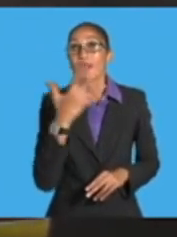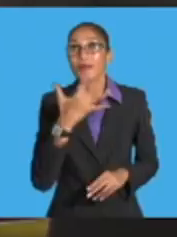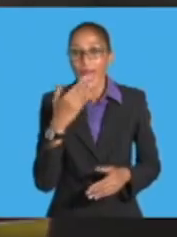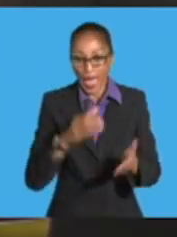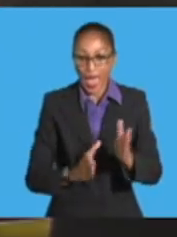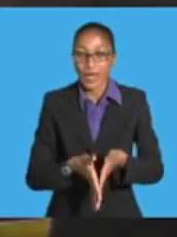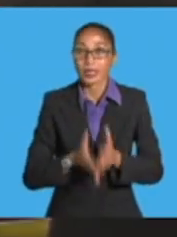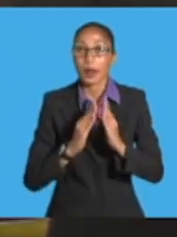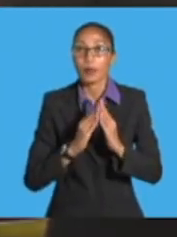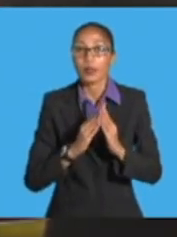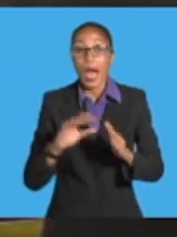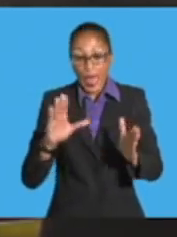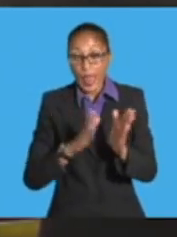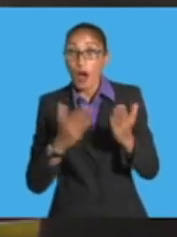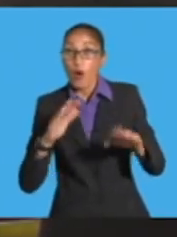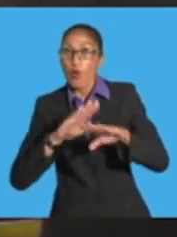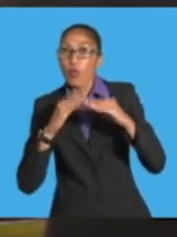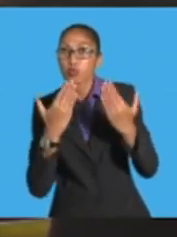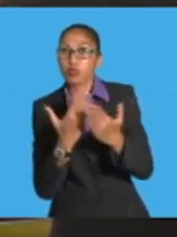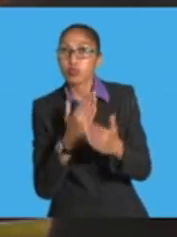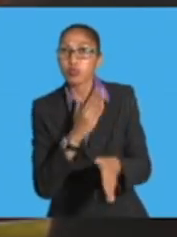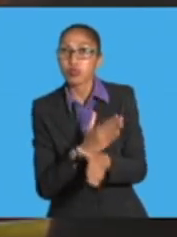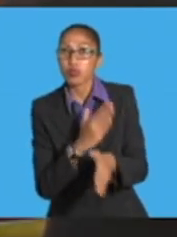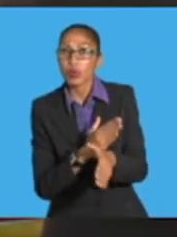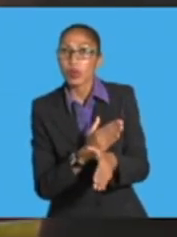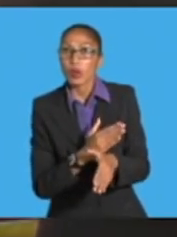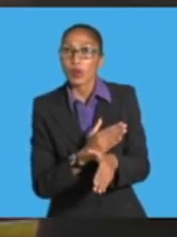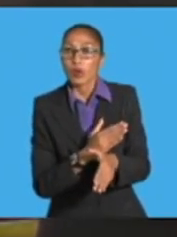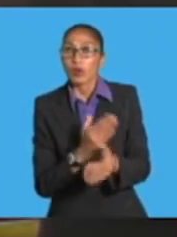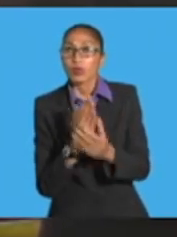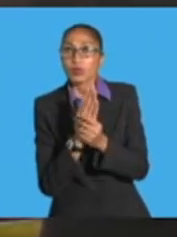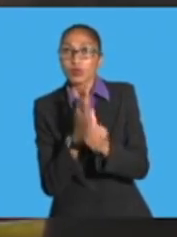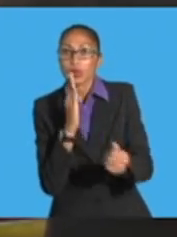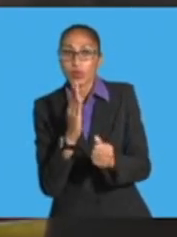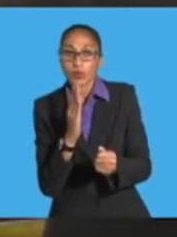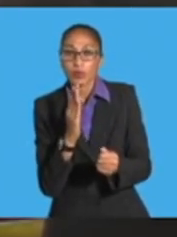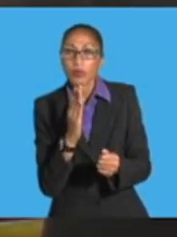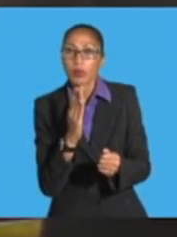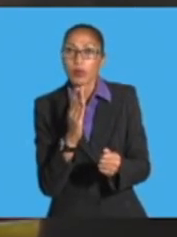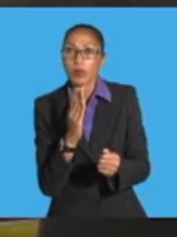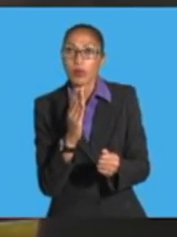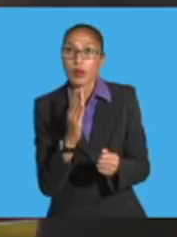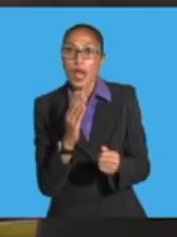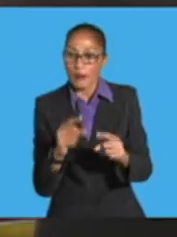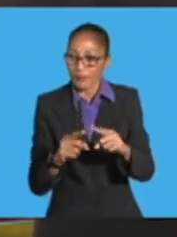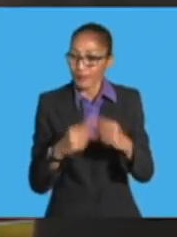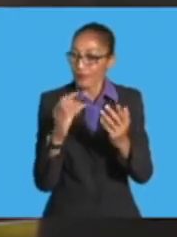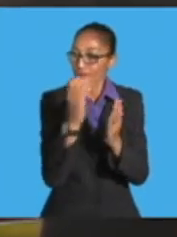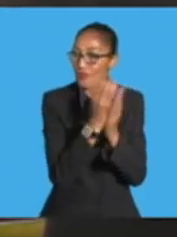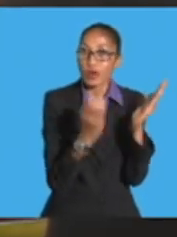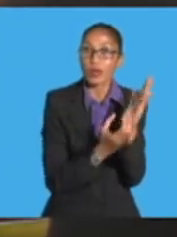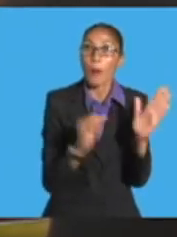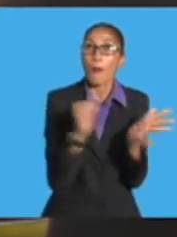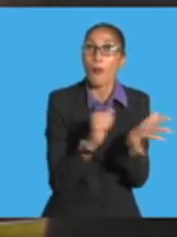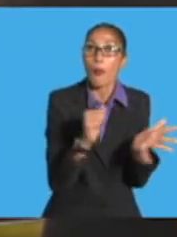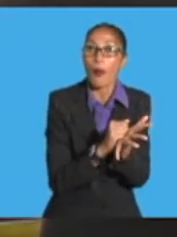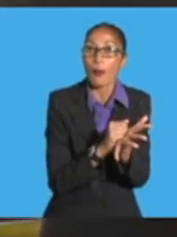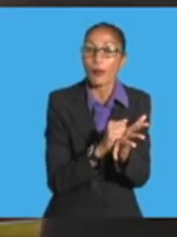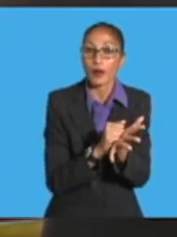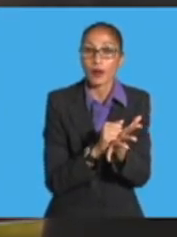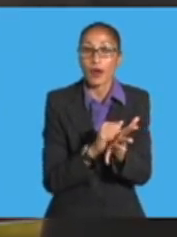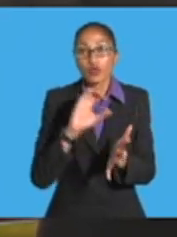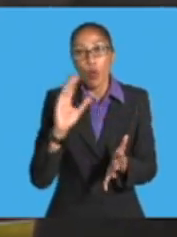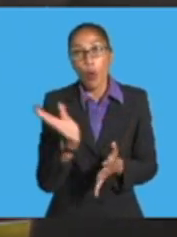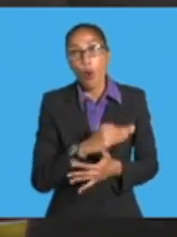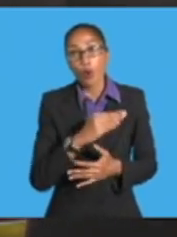are now working to ensure that students are improved through the accreditation of courses provided and that all the trainees are